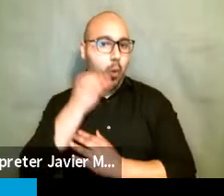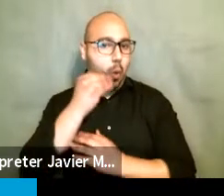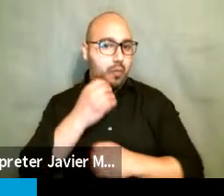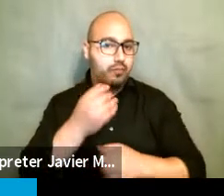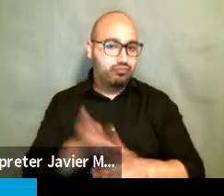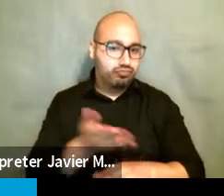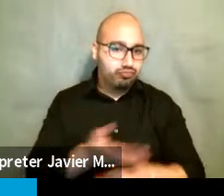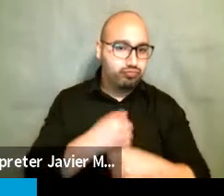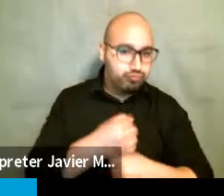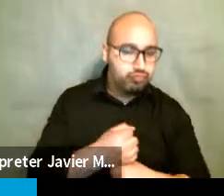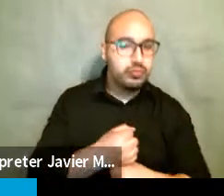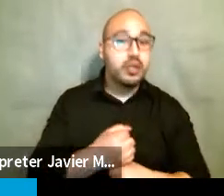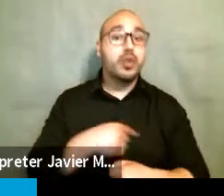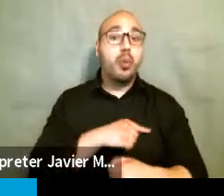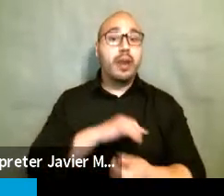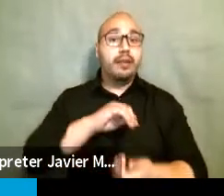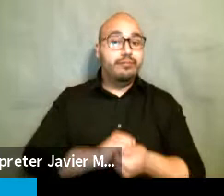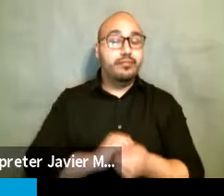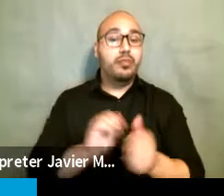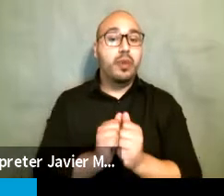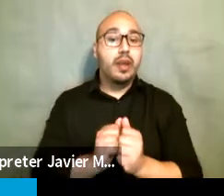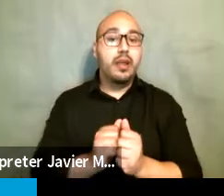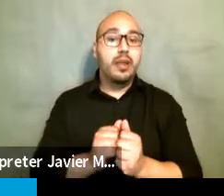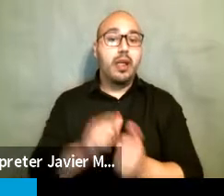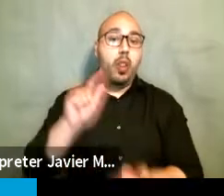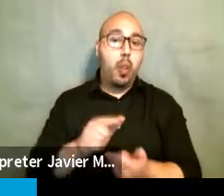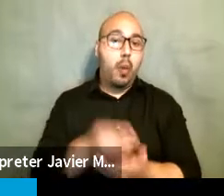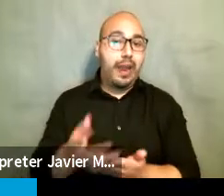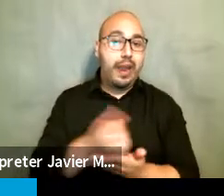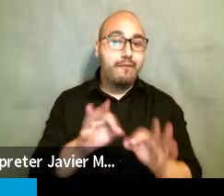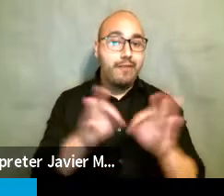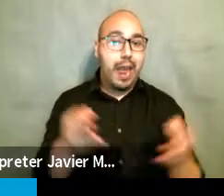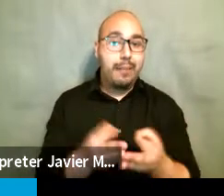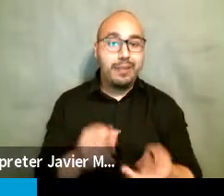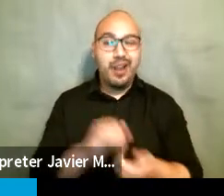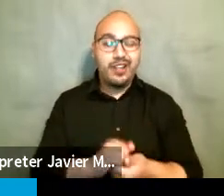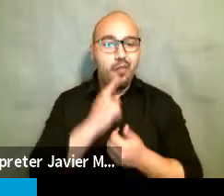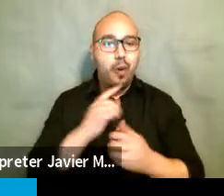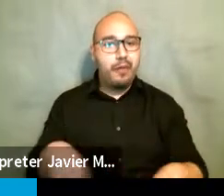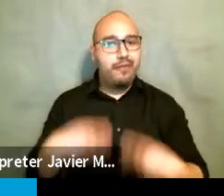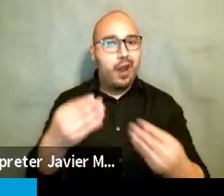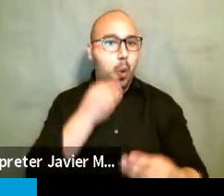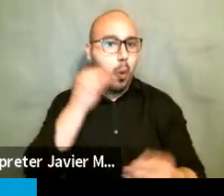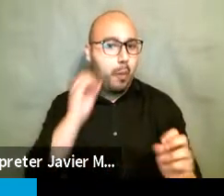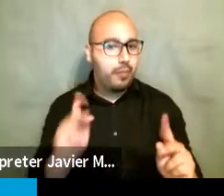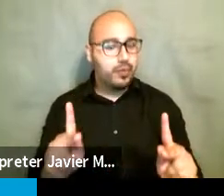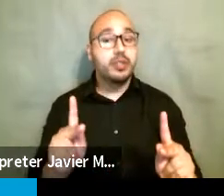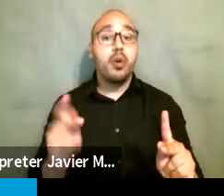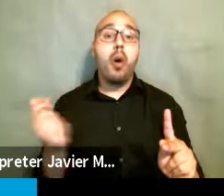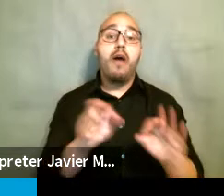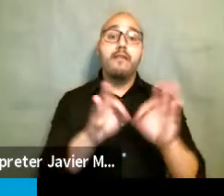low-income families to provide them affordable home ownership opportunities. So an important part of that is all of the families that we partner